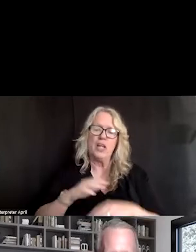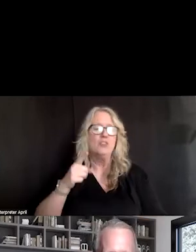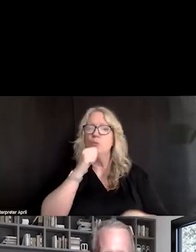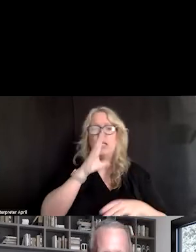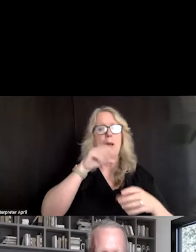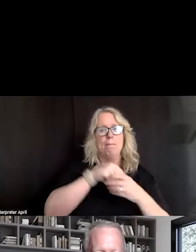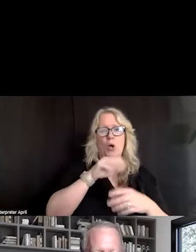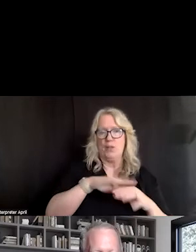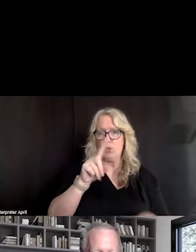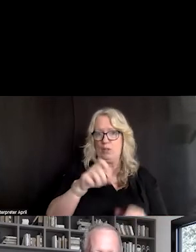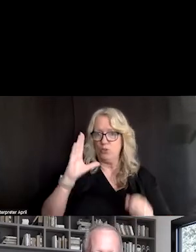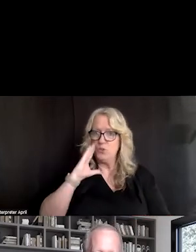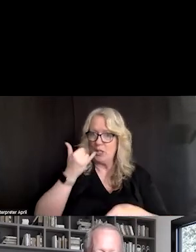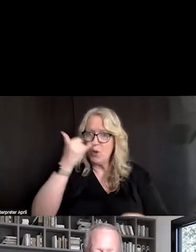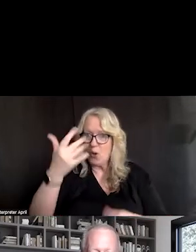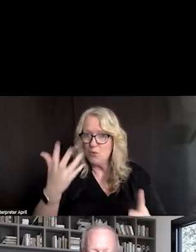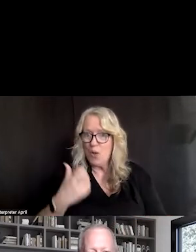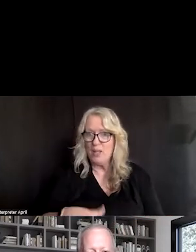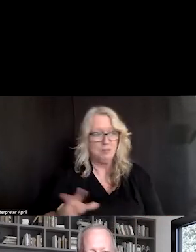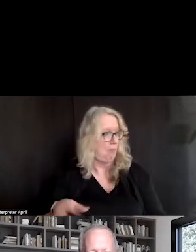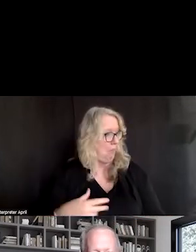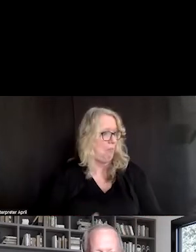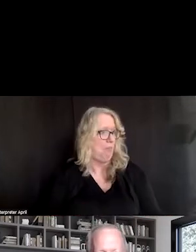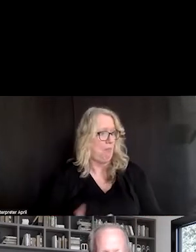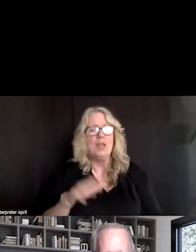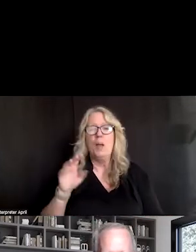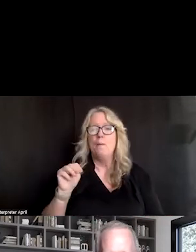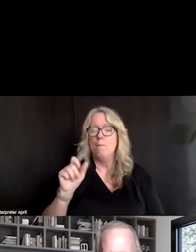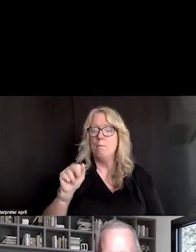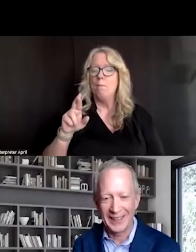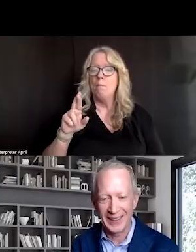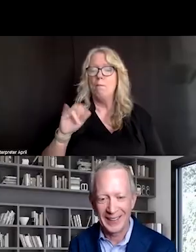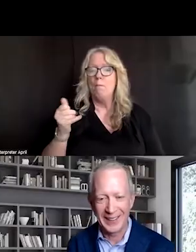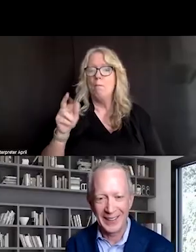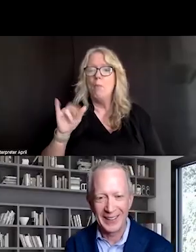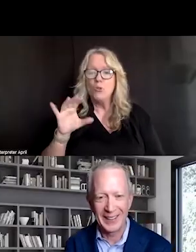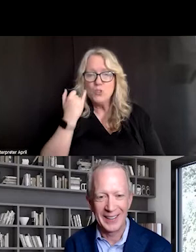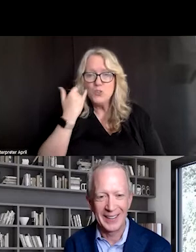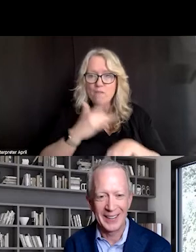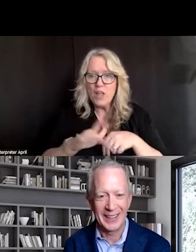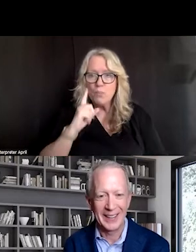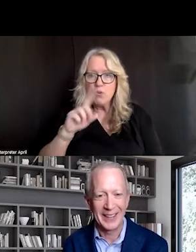of the question. You could call her if you like. Margie, are you available for a call?